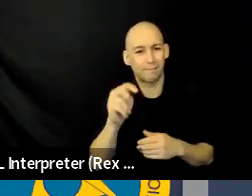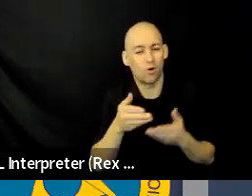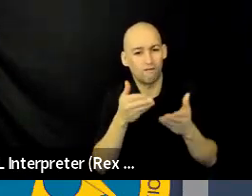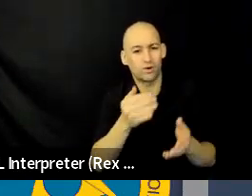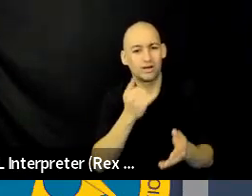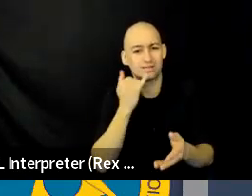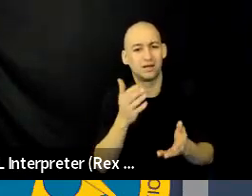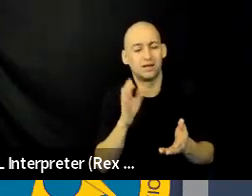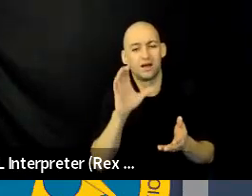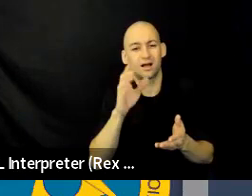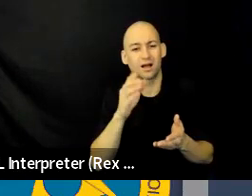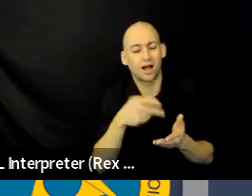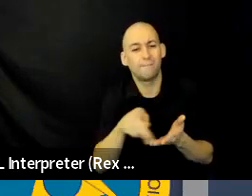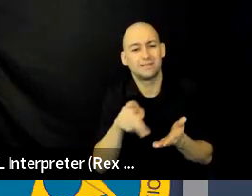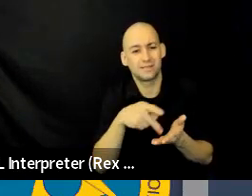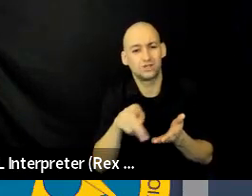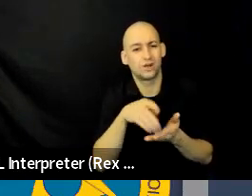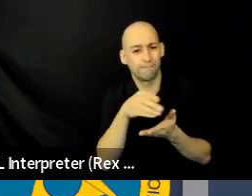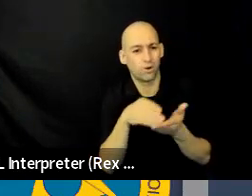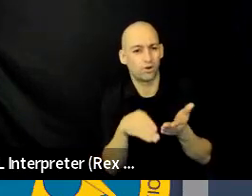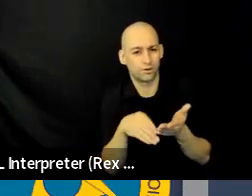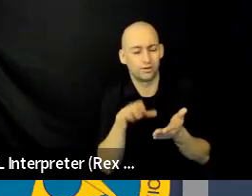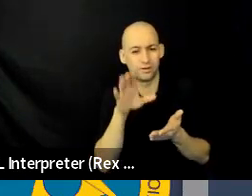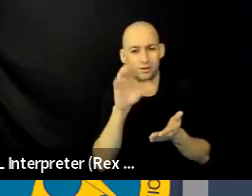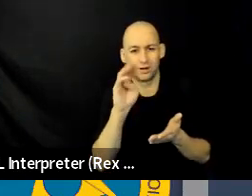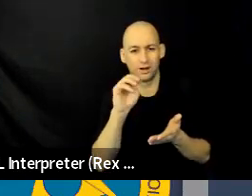compensation part of this.